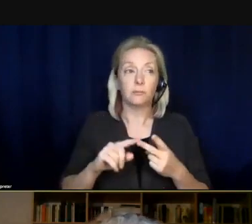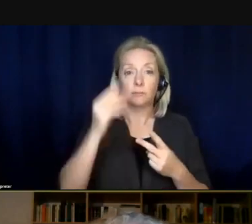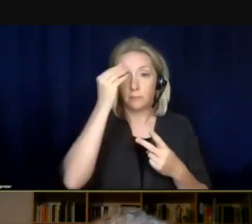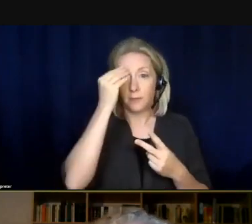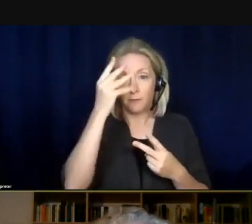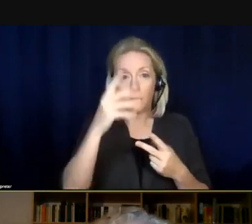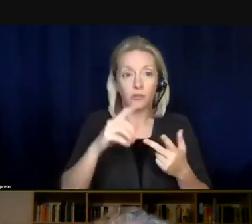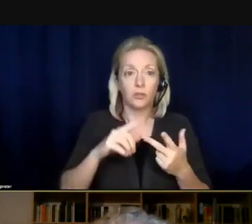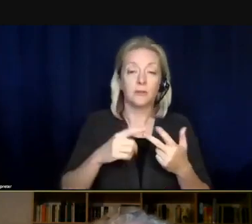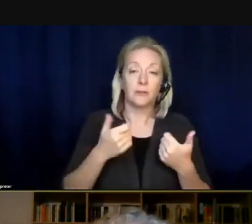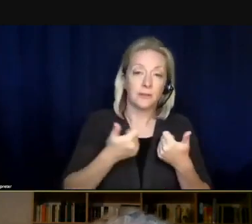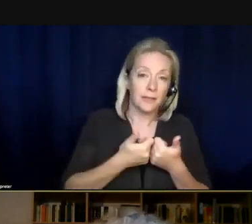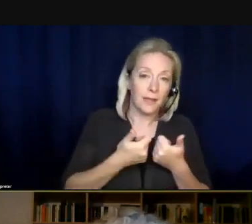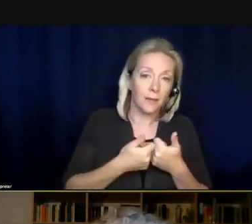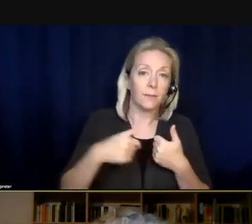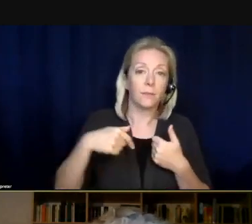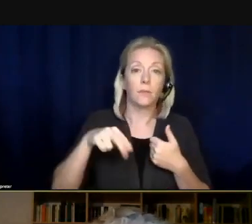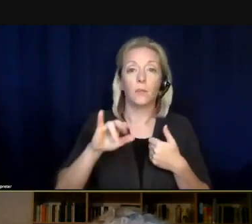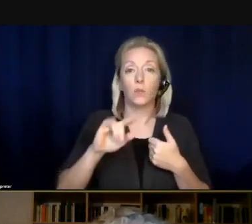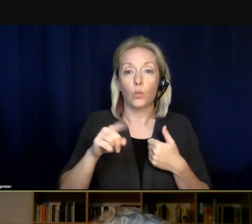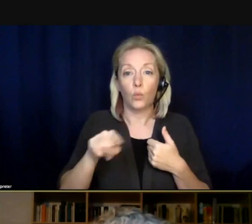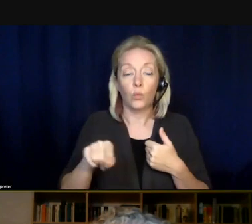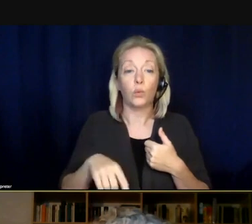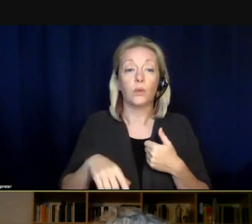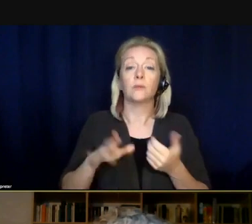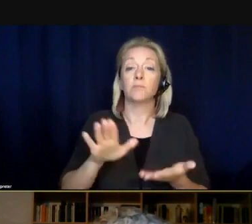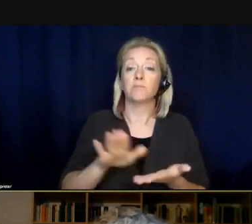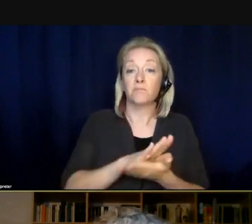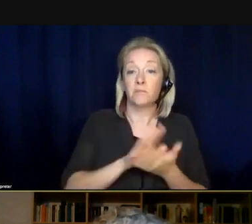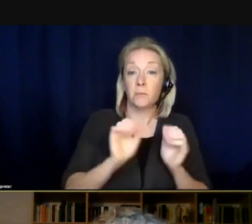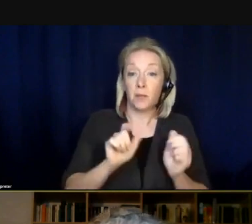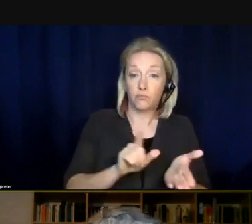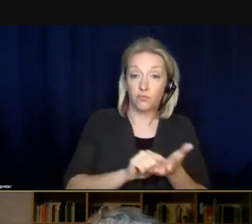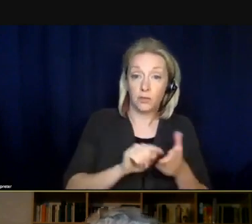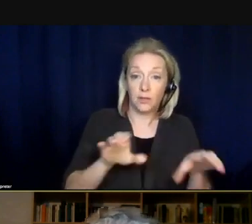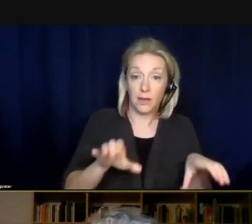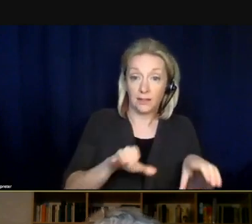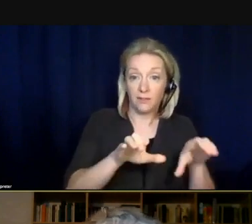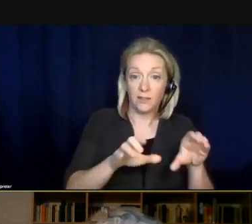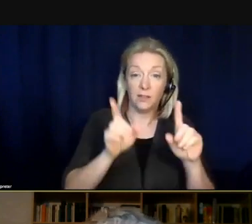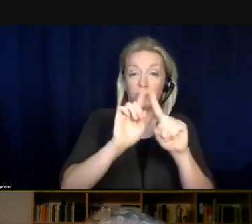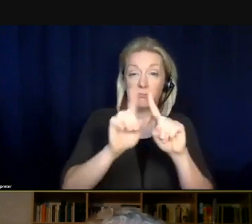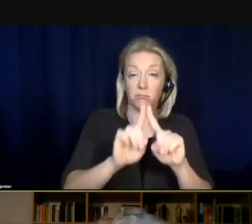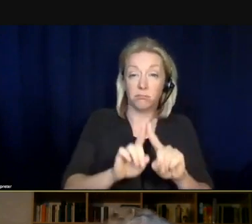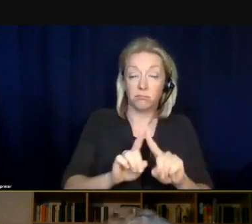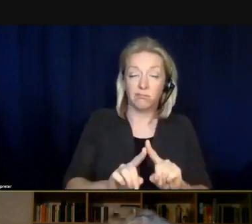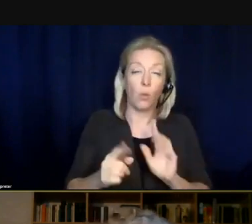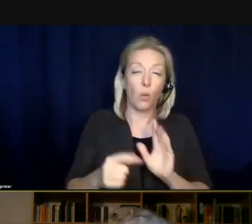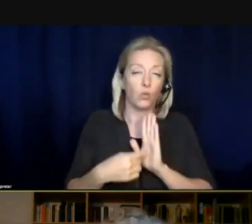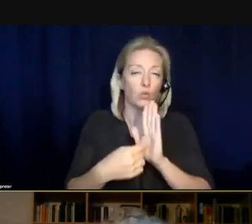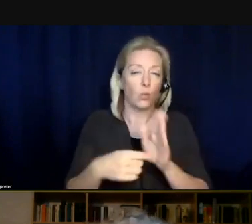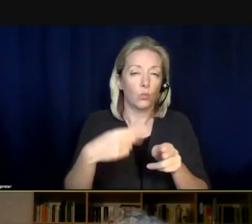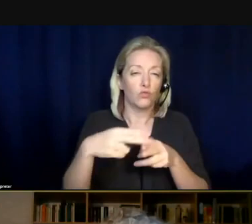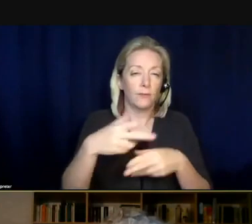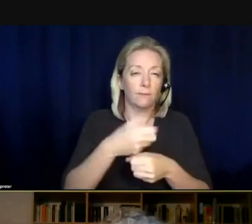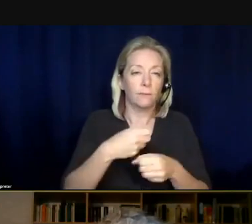quizzes, printable activities, science activities. I'll just give you a little taste of it.